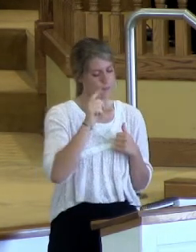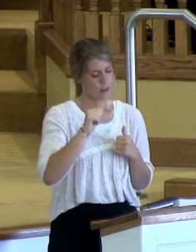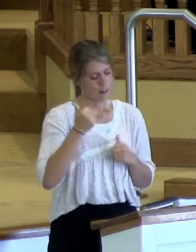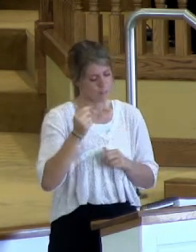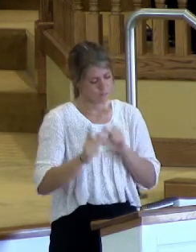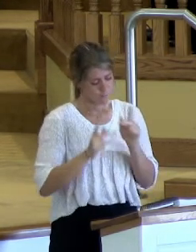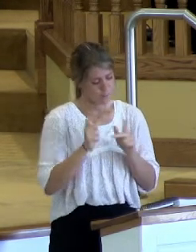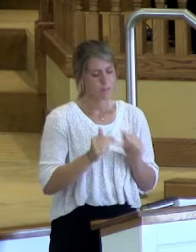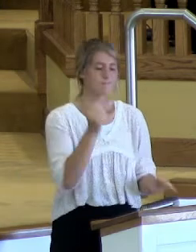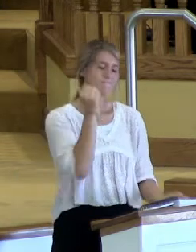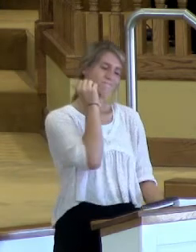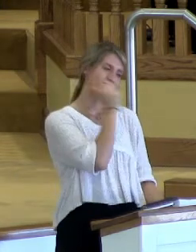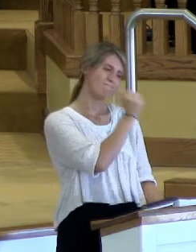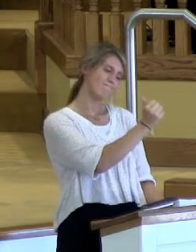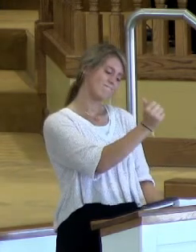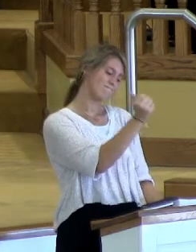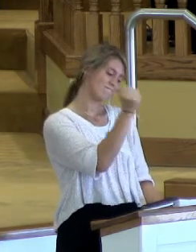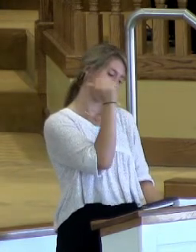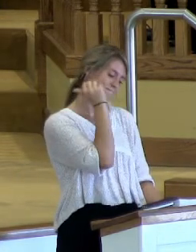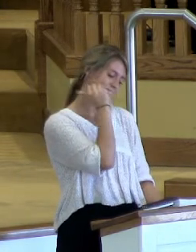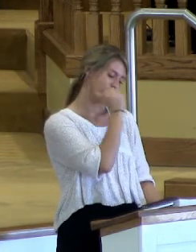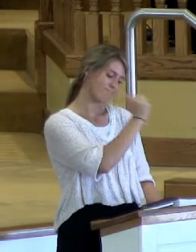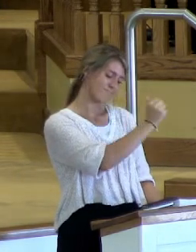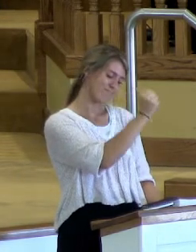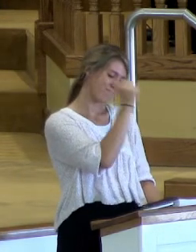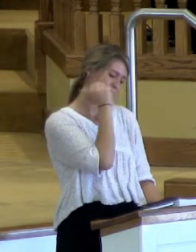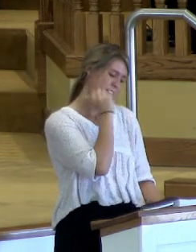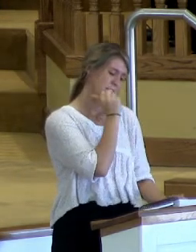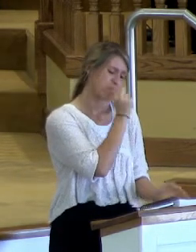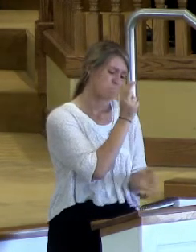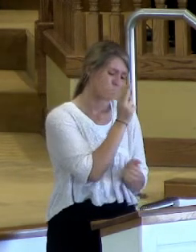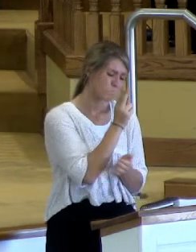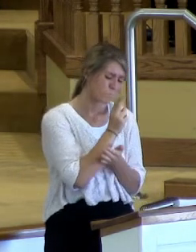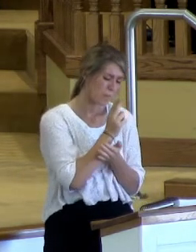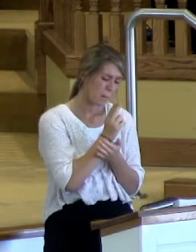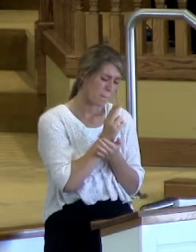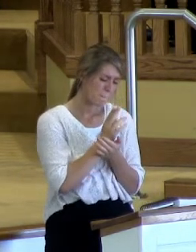for others each day.